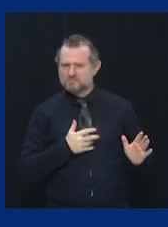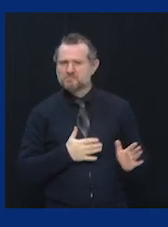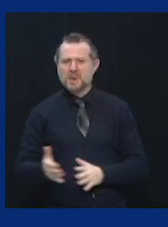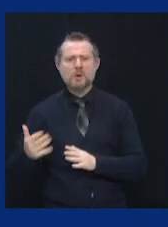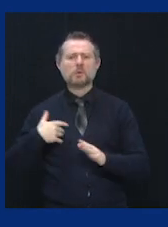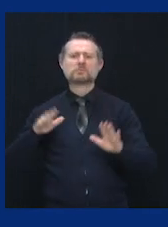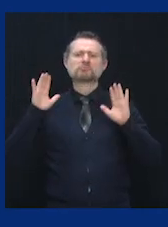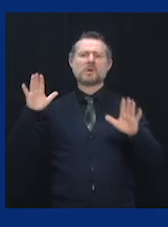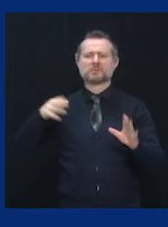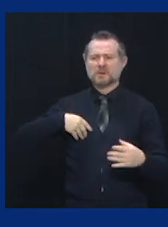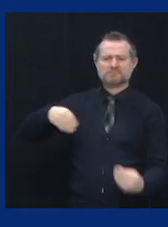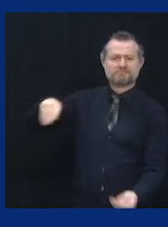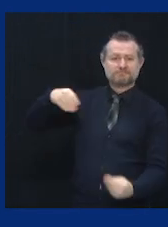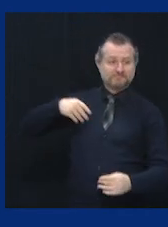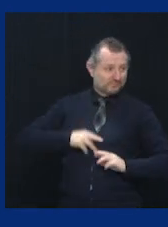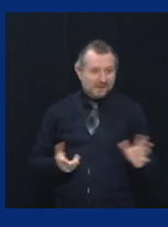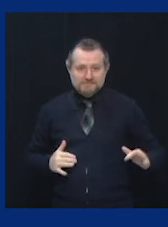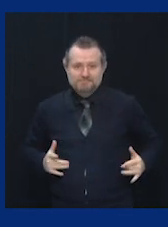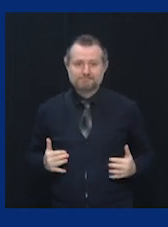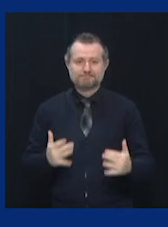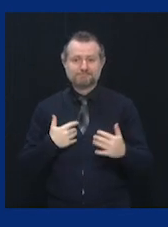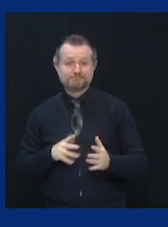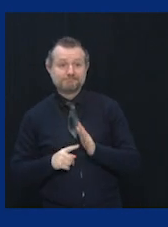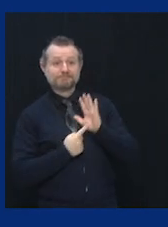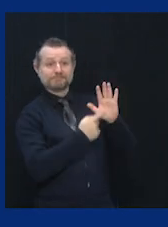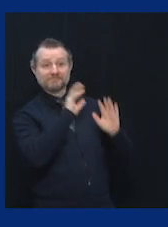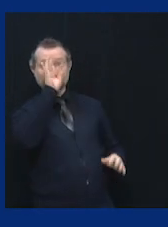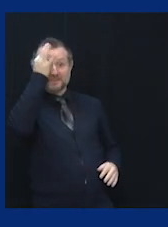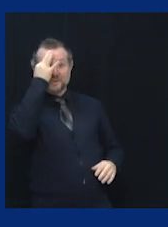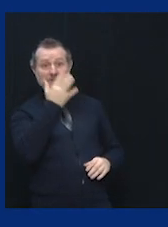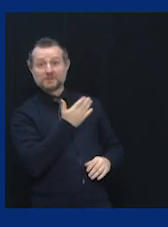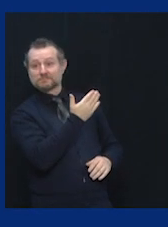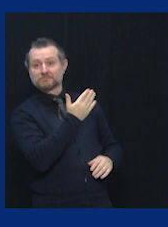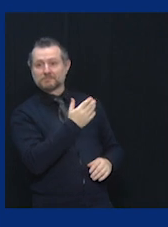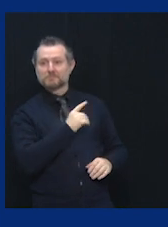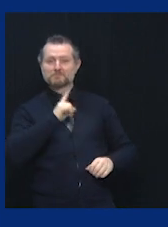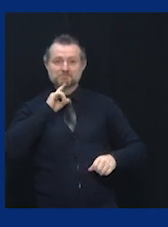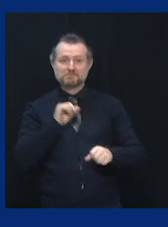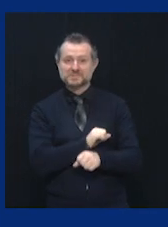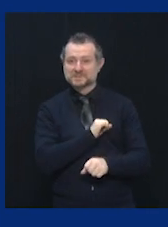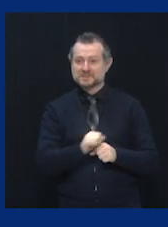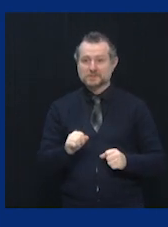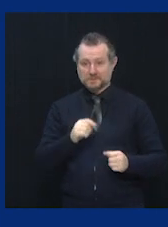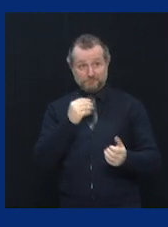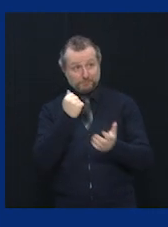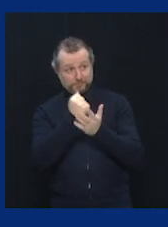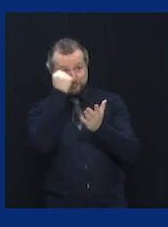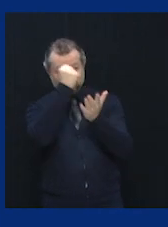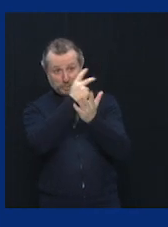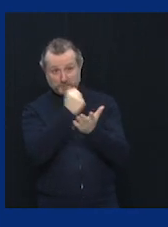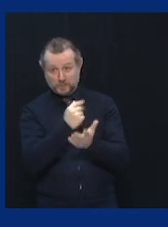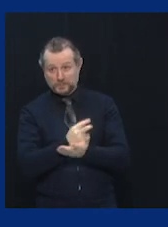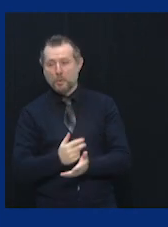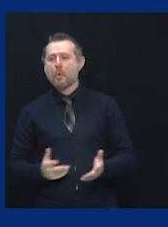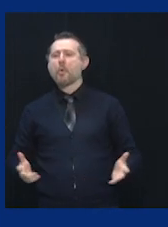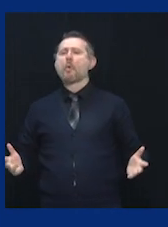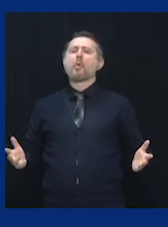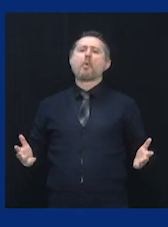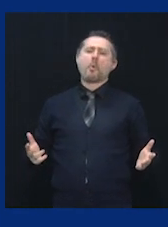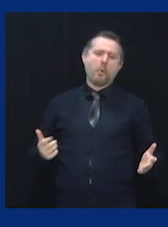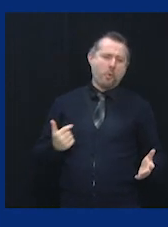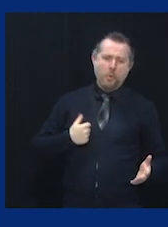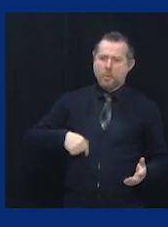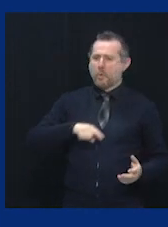in the works. And when the federal government actually starts to move, we are going to be the first out of the